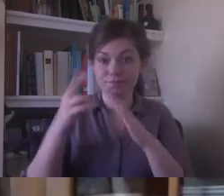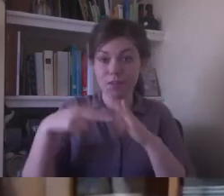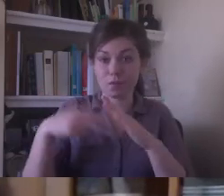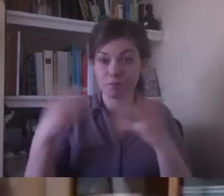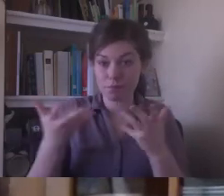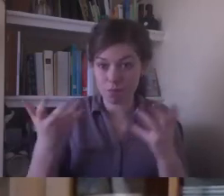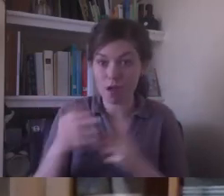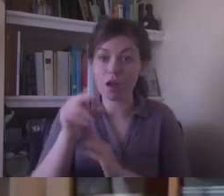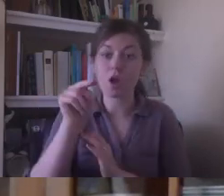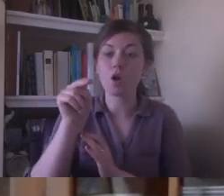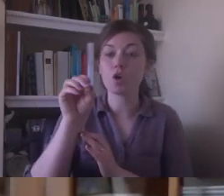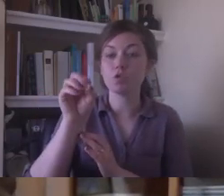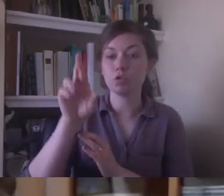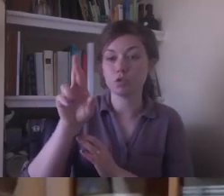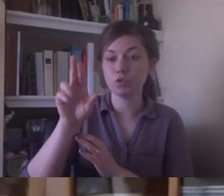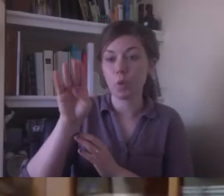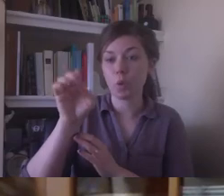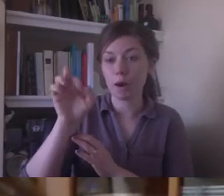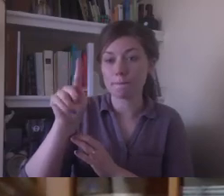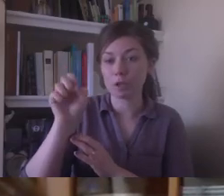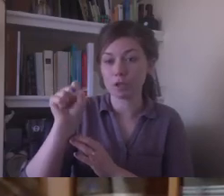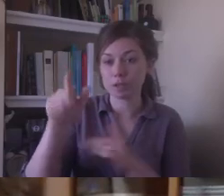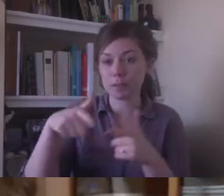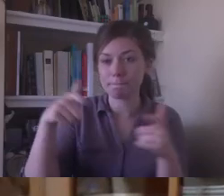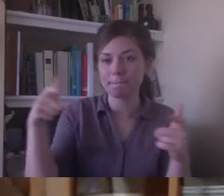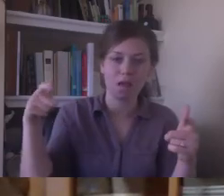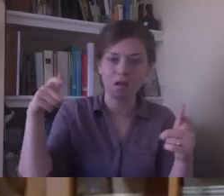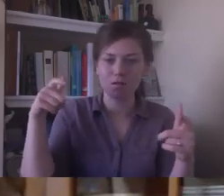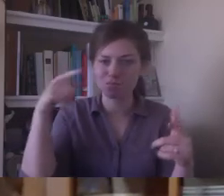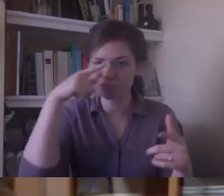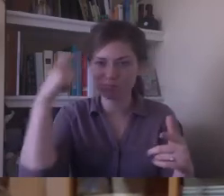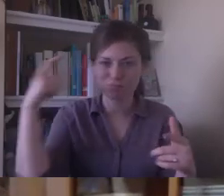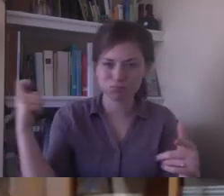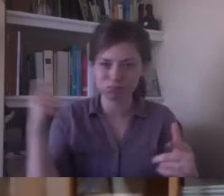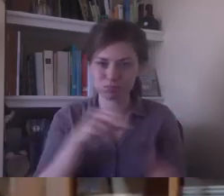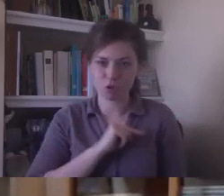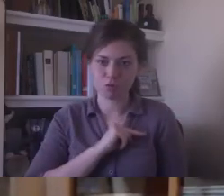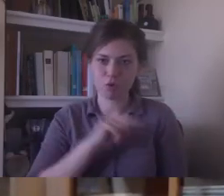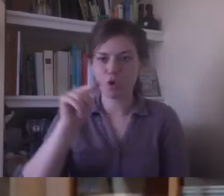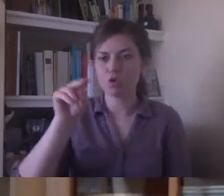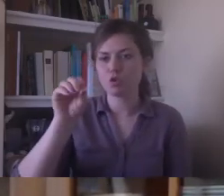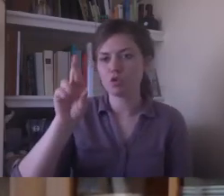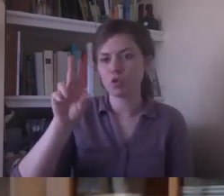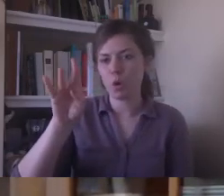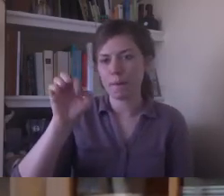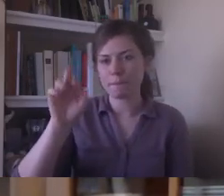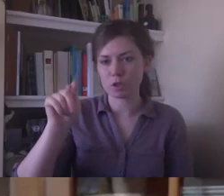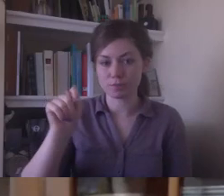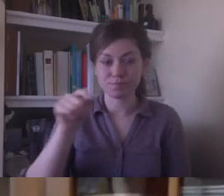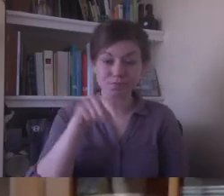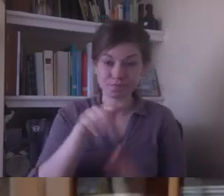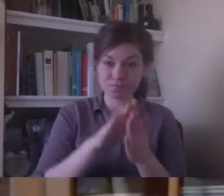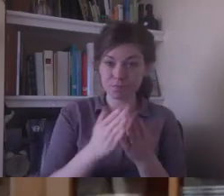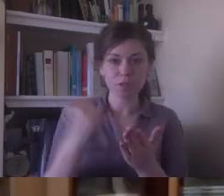reading Norbert's Big Dream. I love this book. This is my only book in prose. That means it's not in